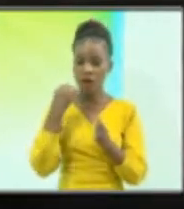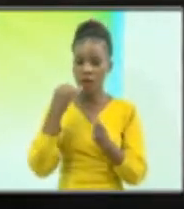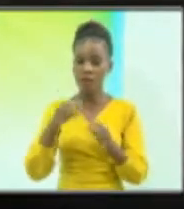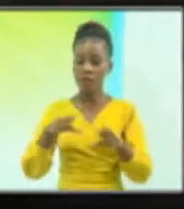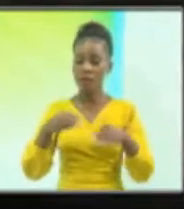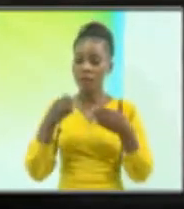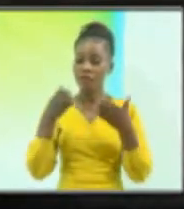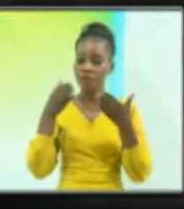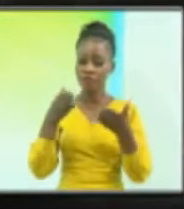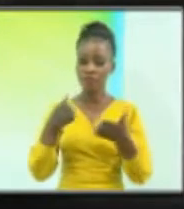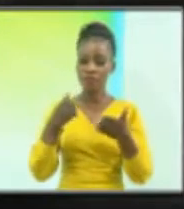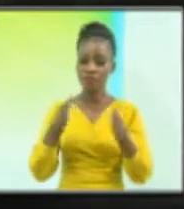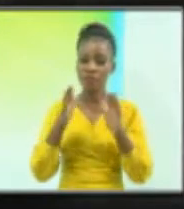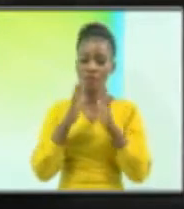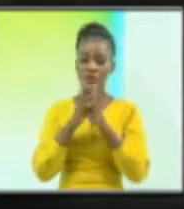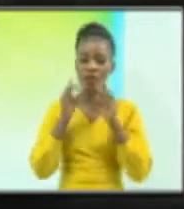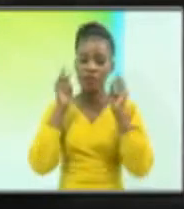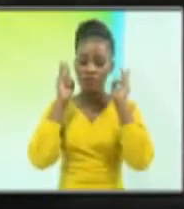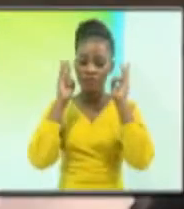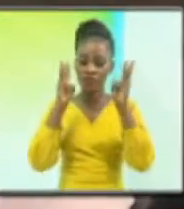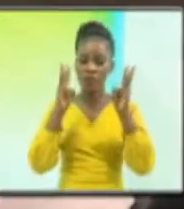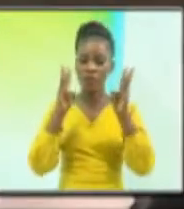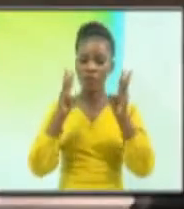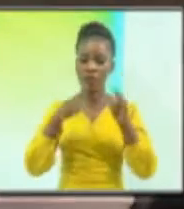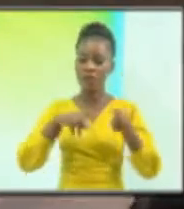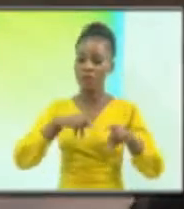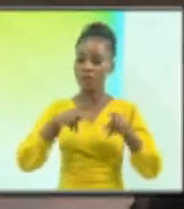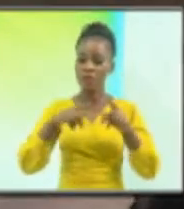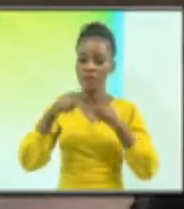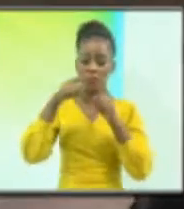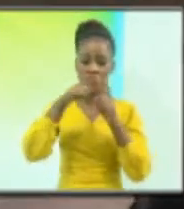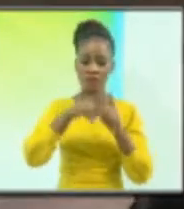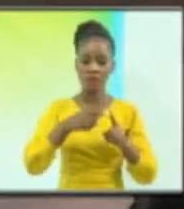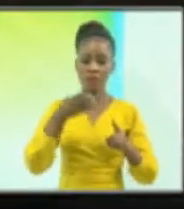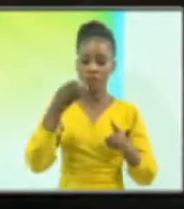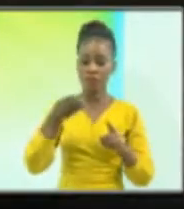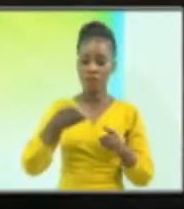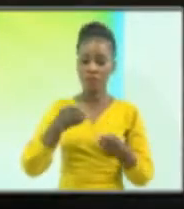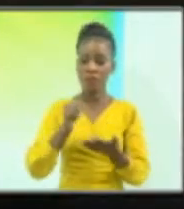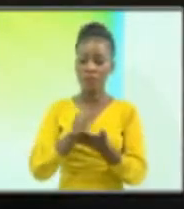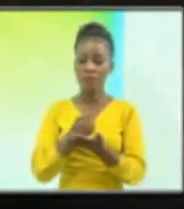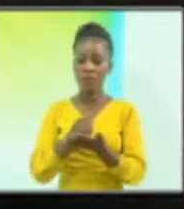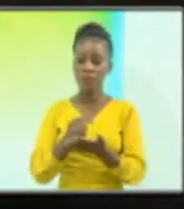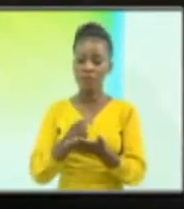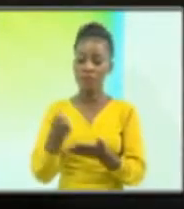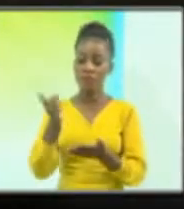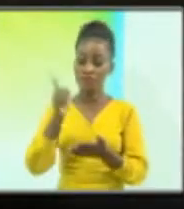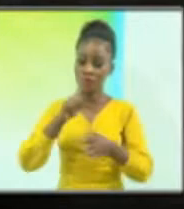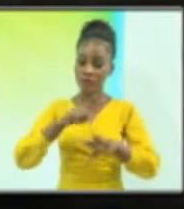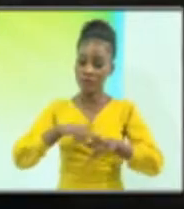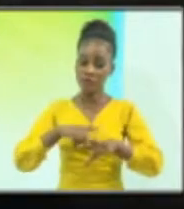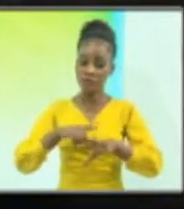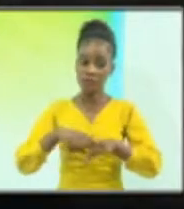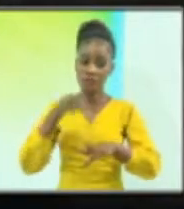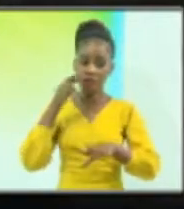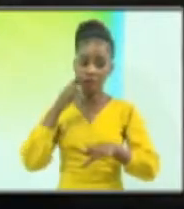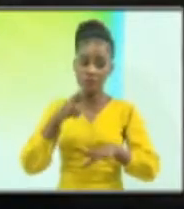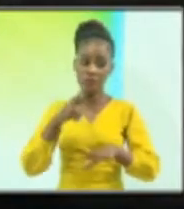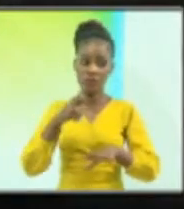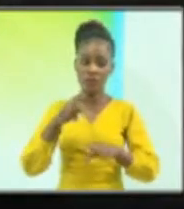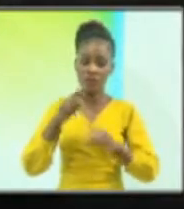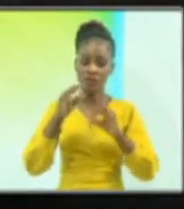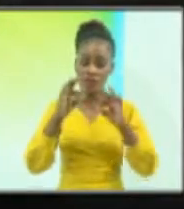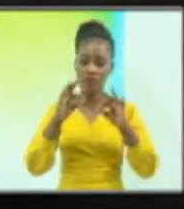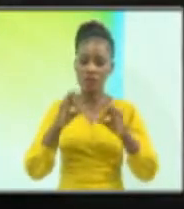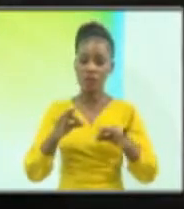here. And we tell people to apply for these passports well in time, pay